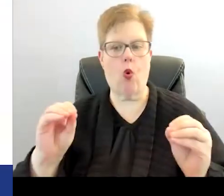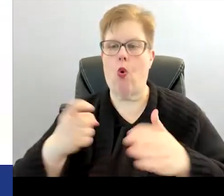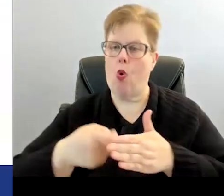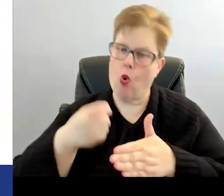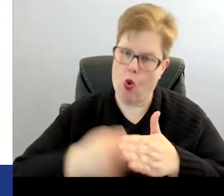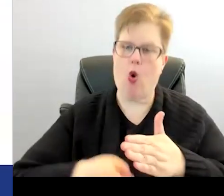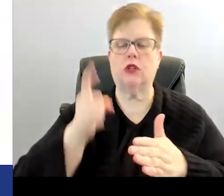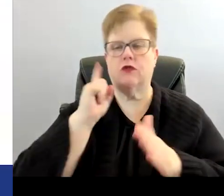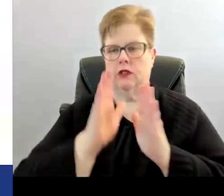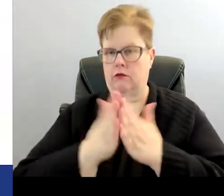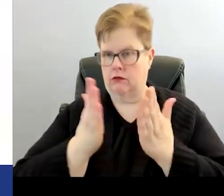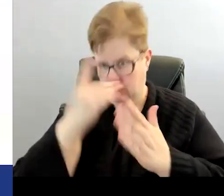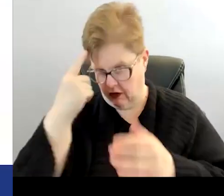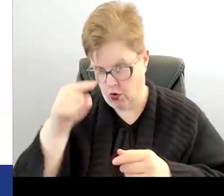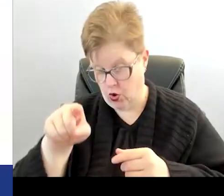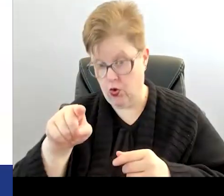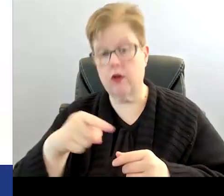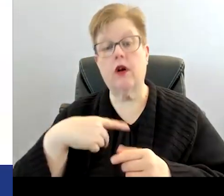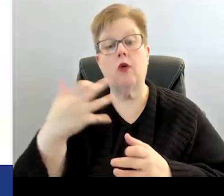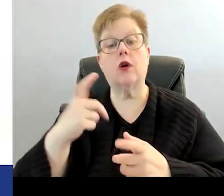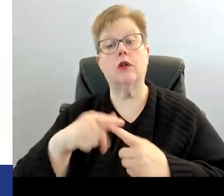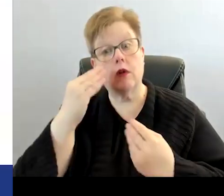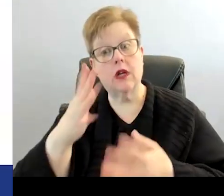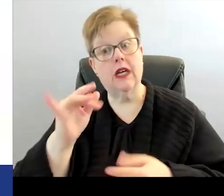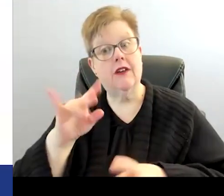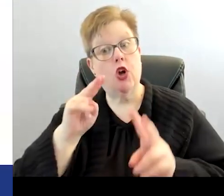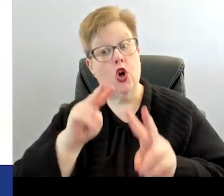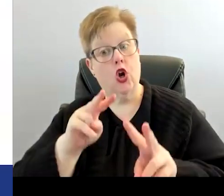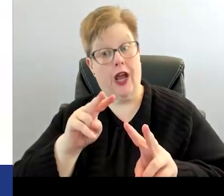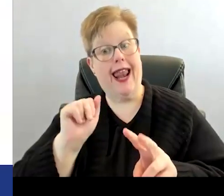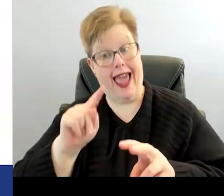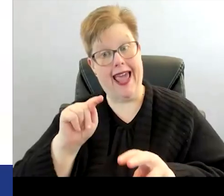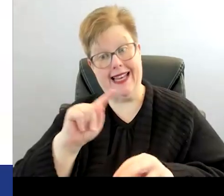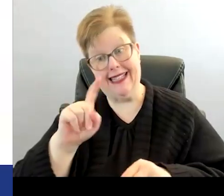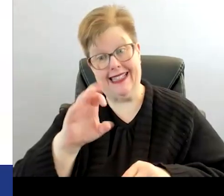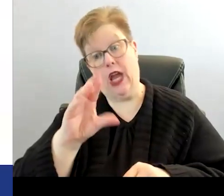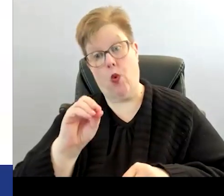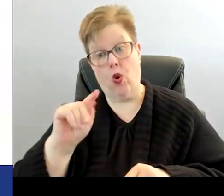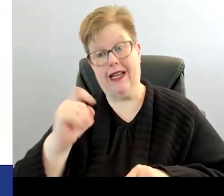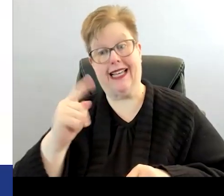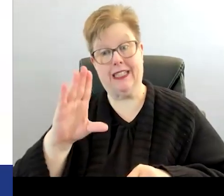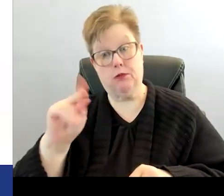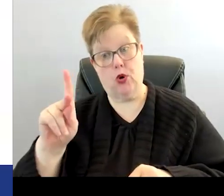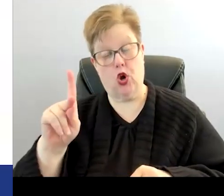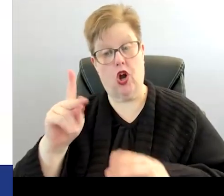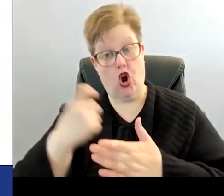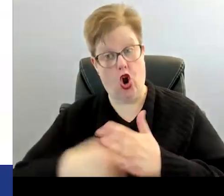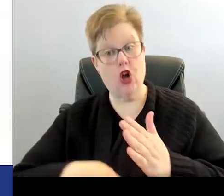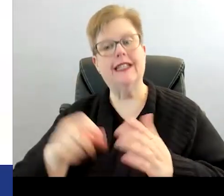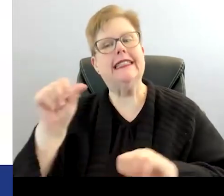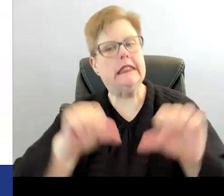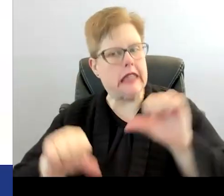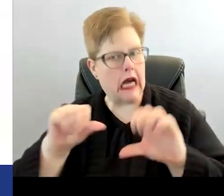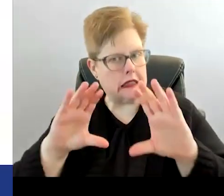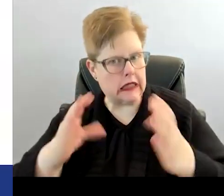textbook costs for you. Now, I do want to note that if you are looking at a zero textbook cost science course,